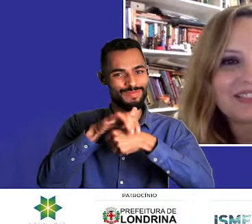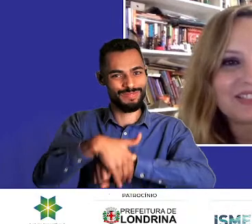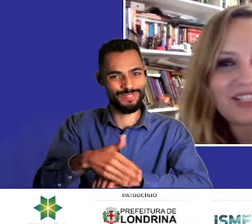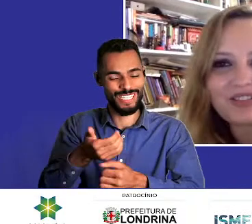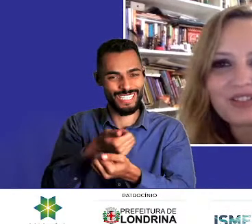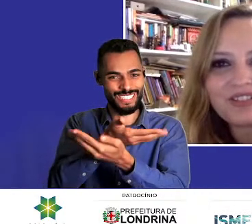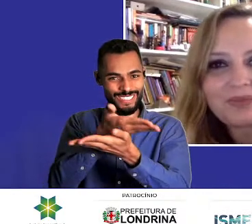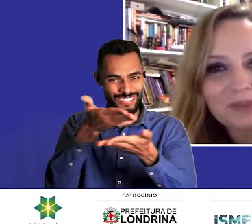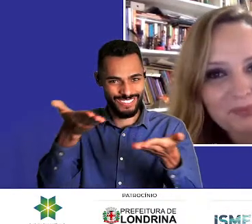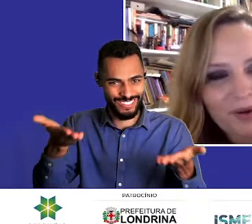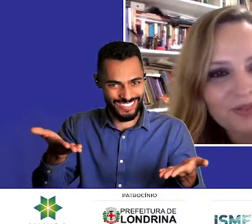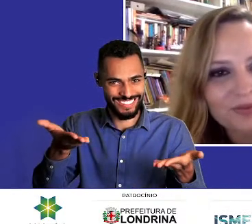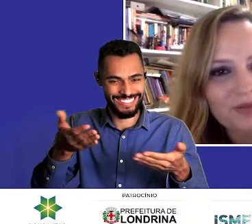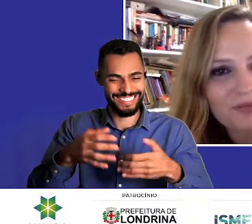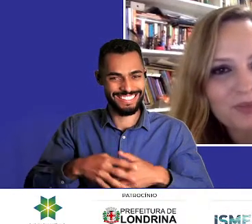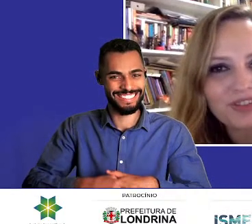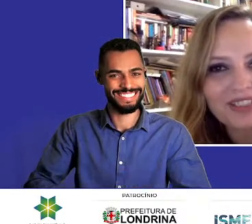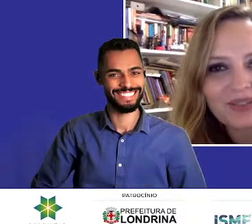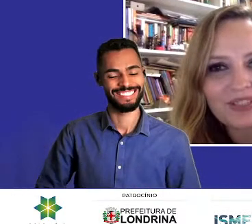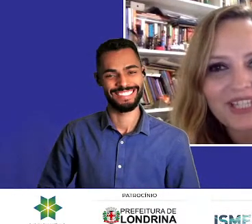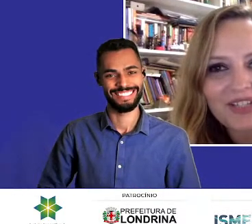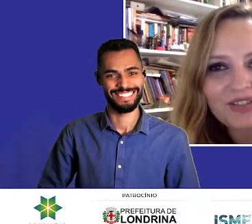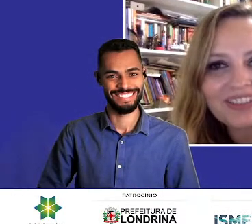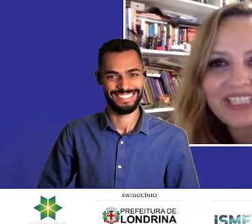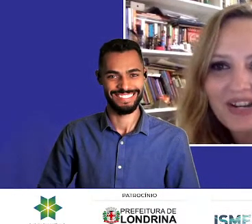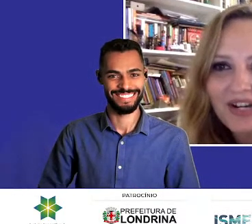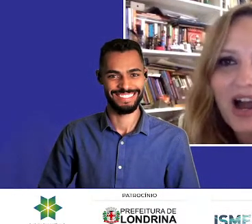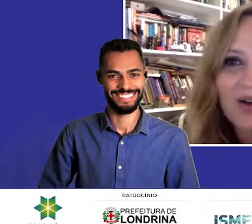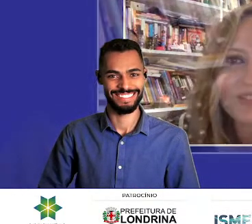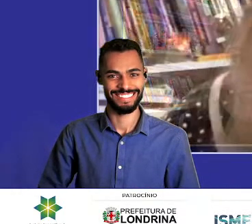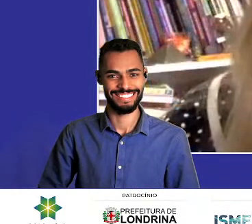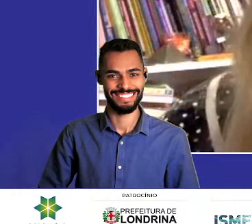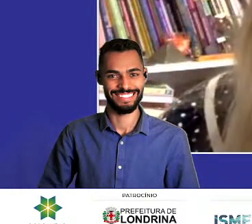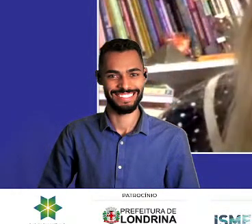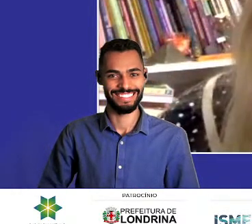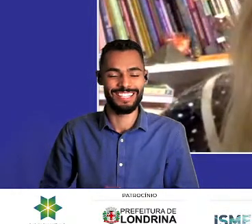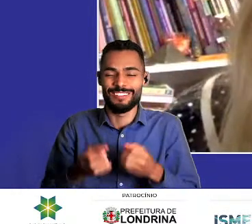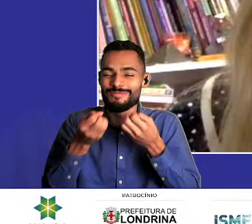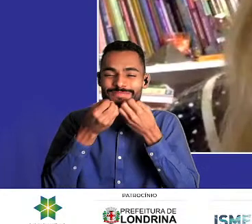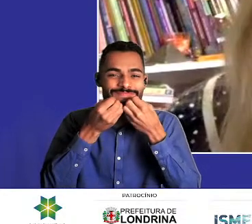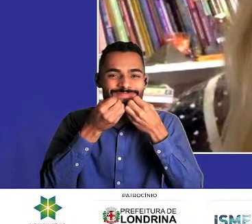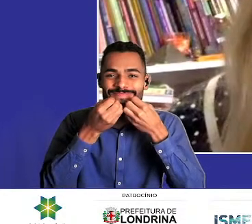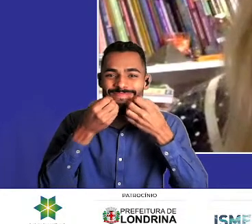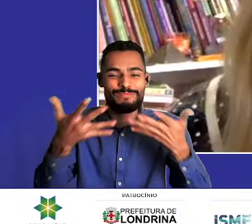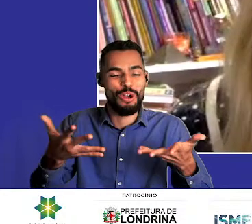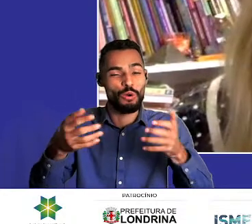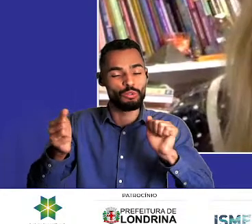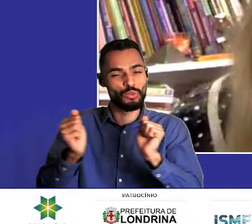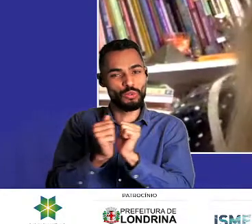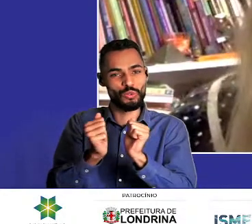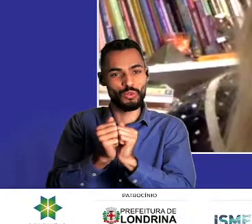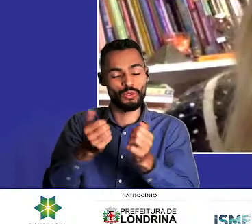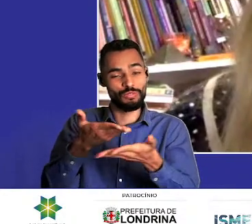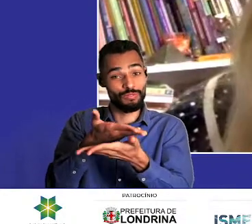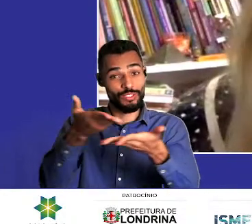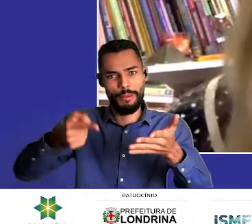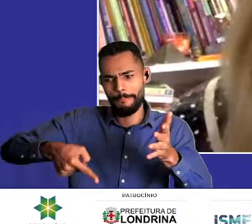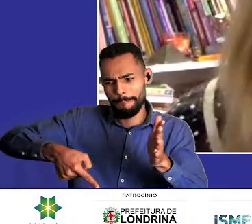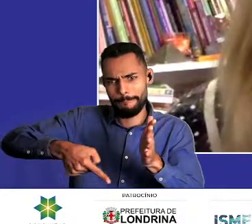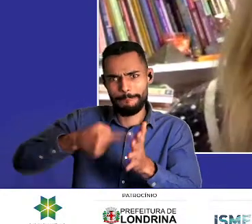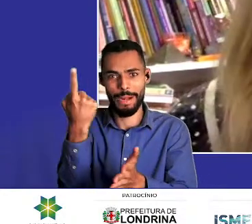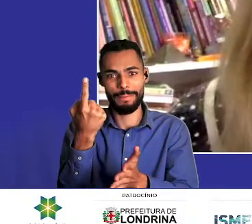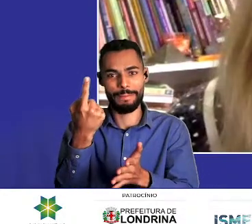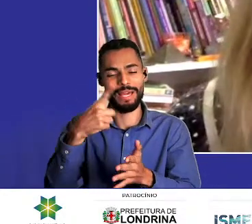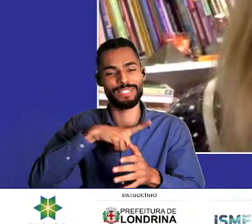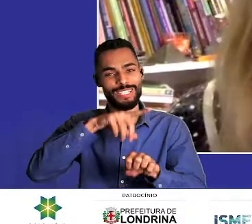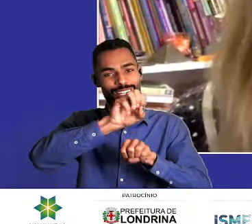first International Symposium of Music Education carried out by the International Music of